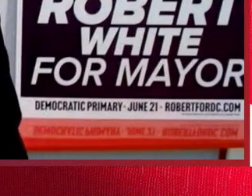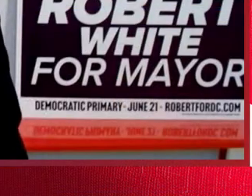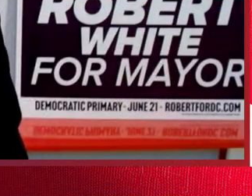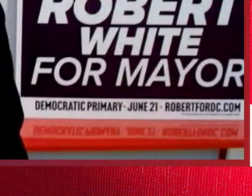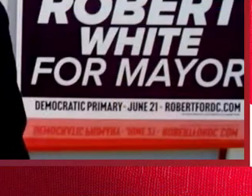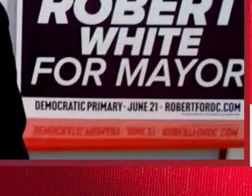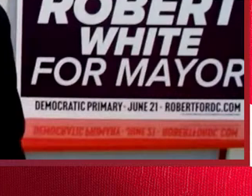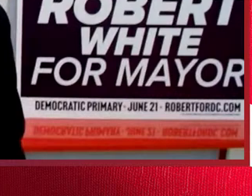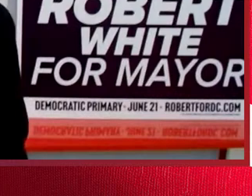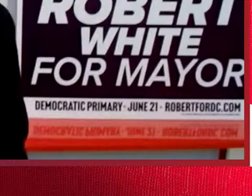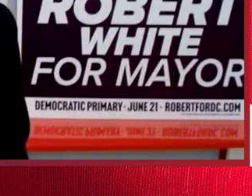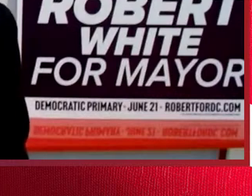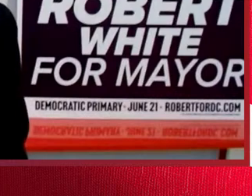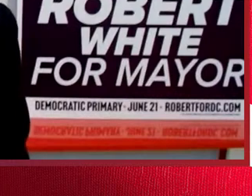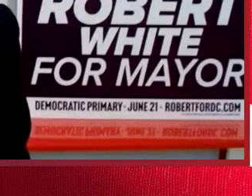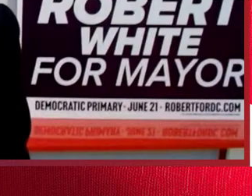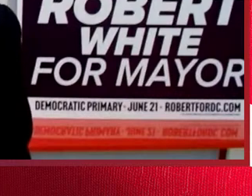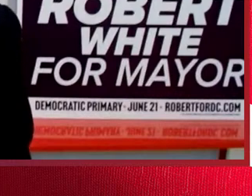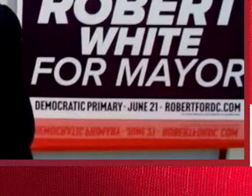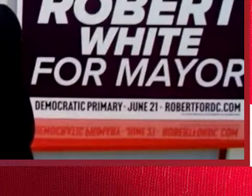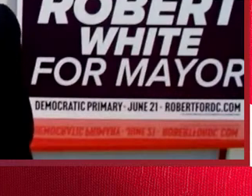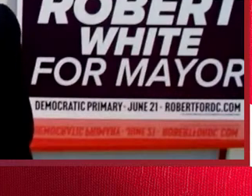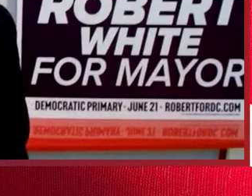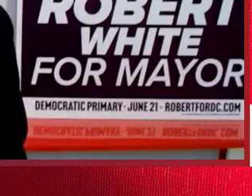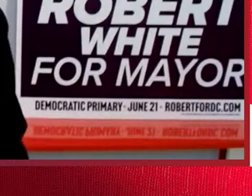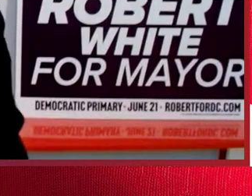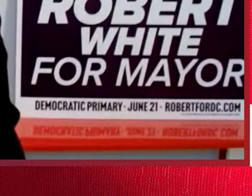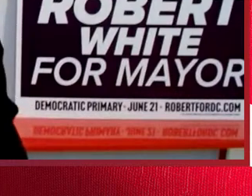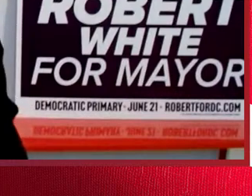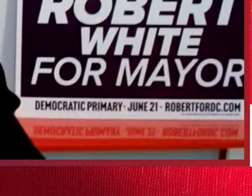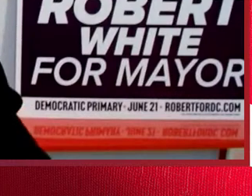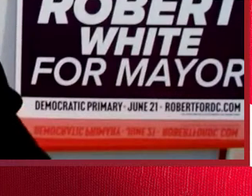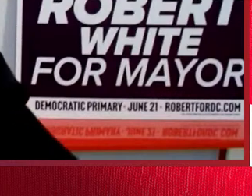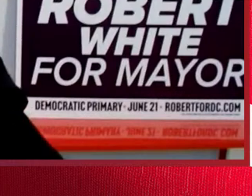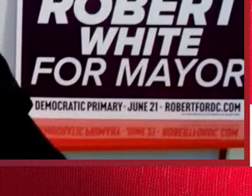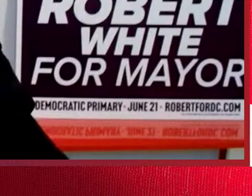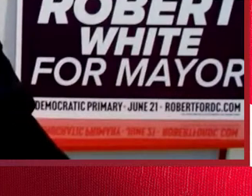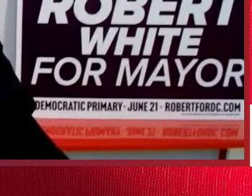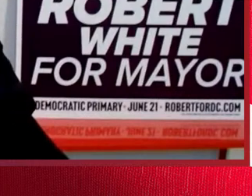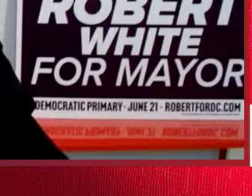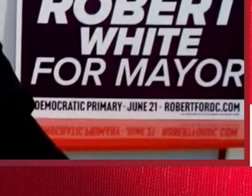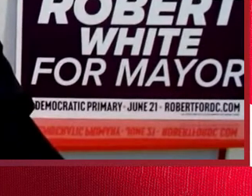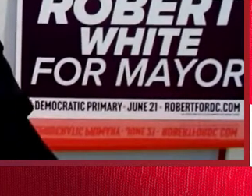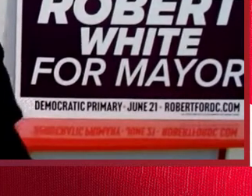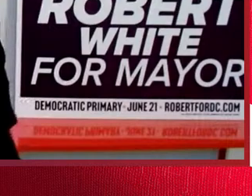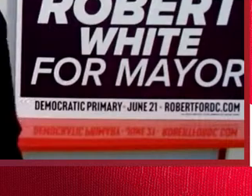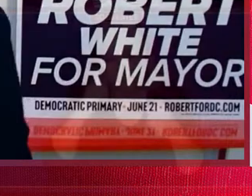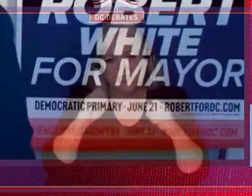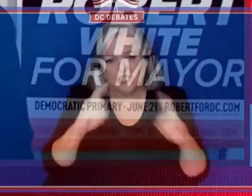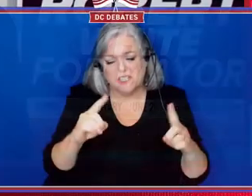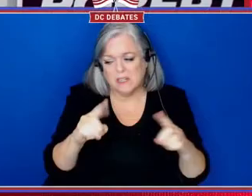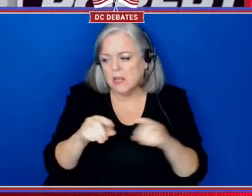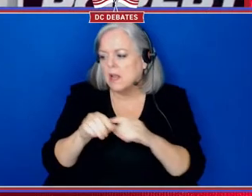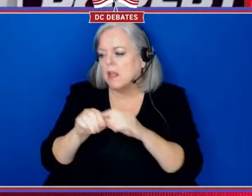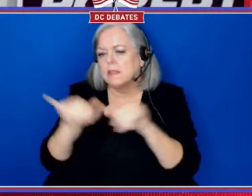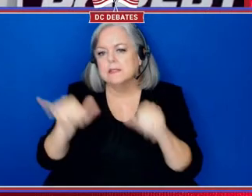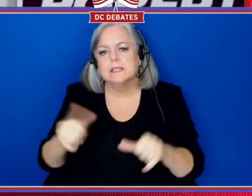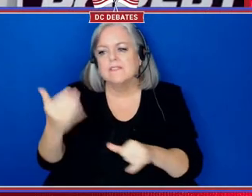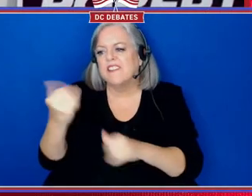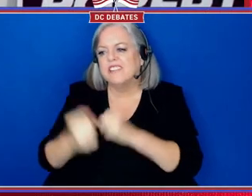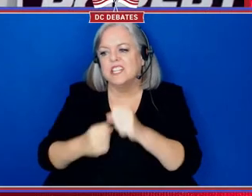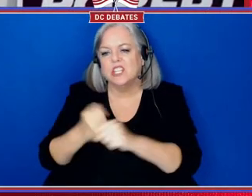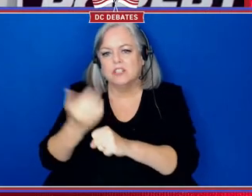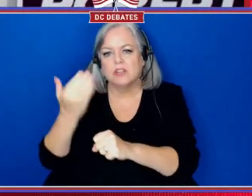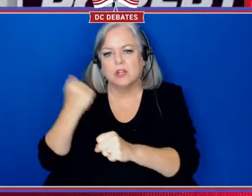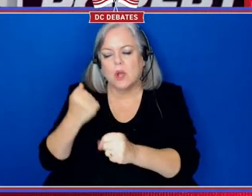The mayor is trying to convince us that we only have two options on education. The system 15 years ago that was failing students, or the system now that